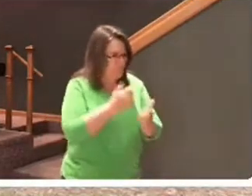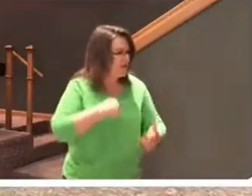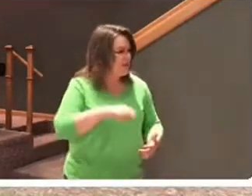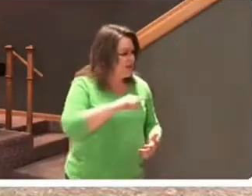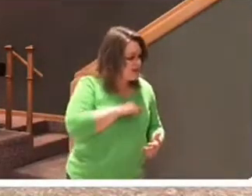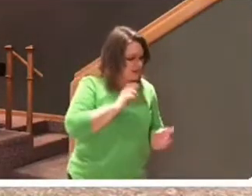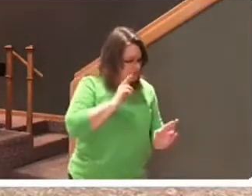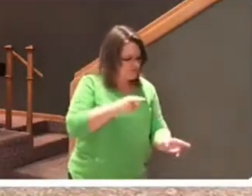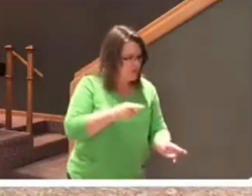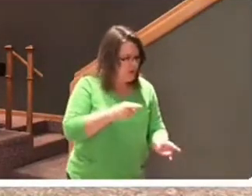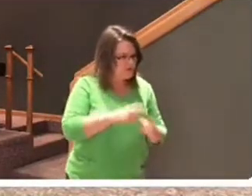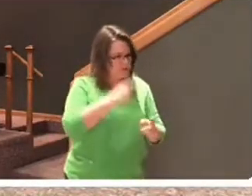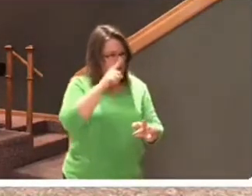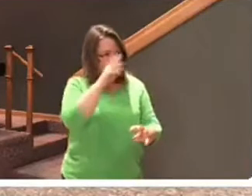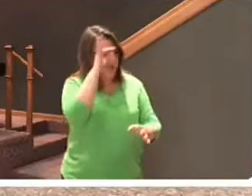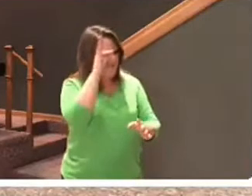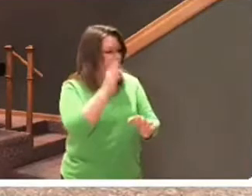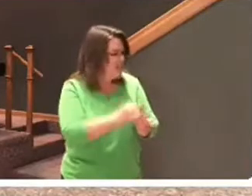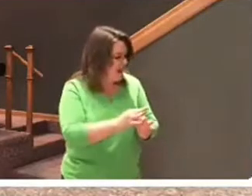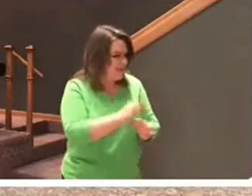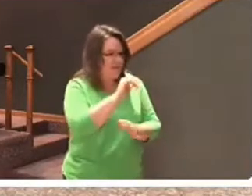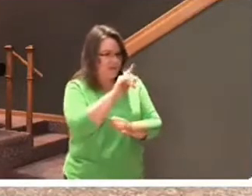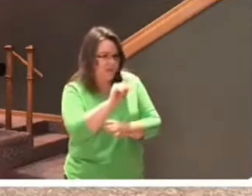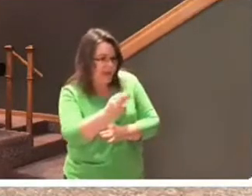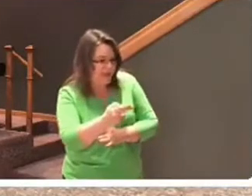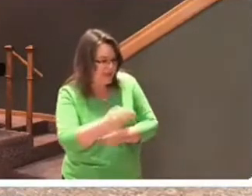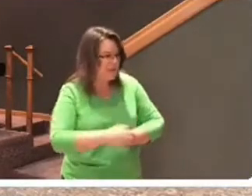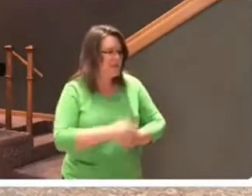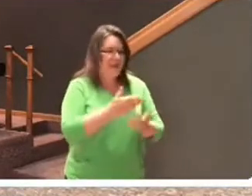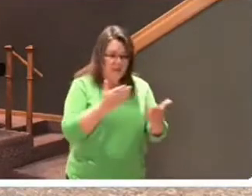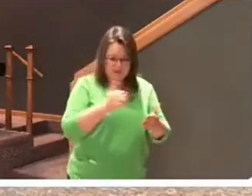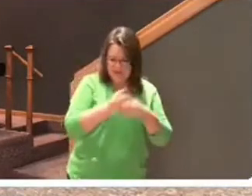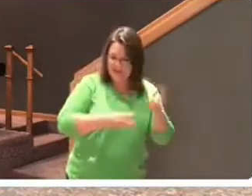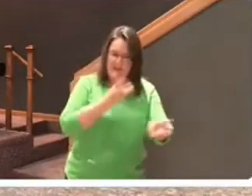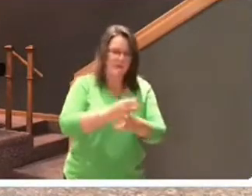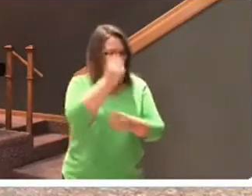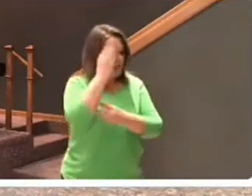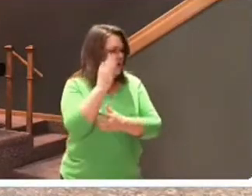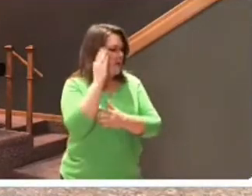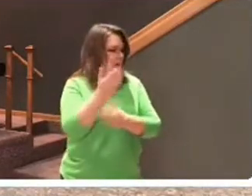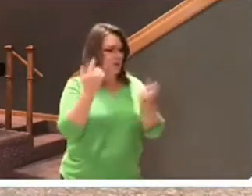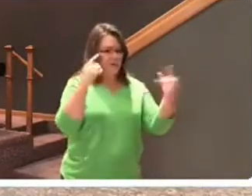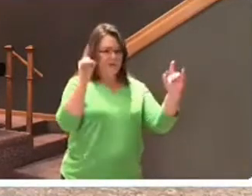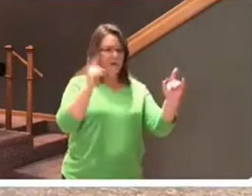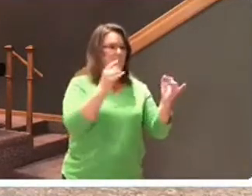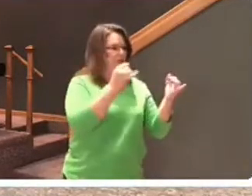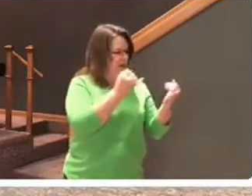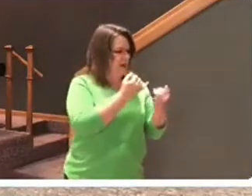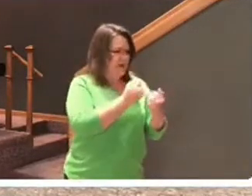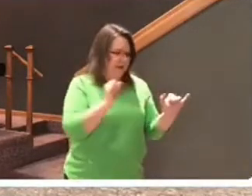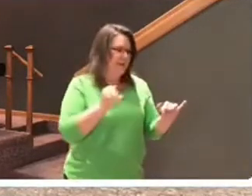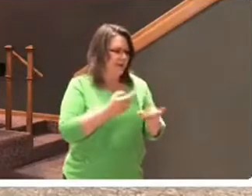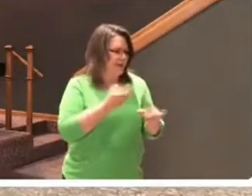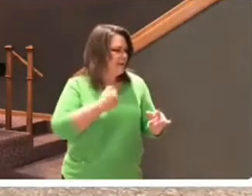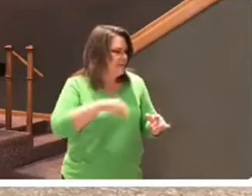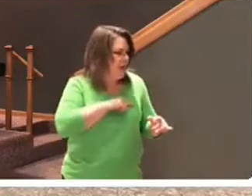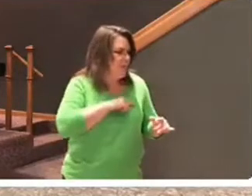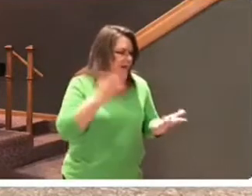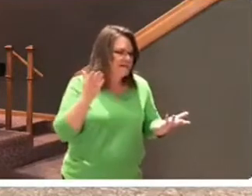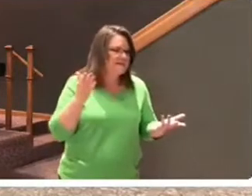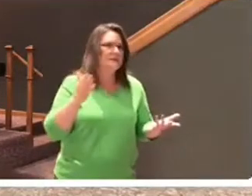and responds to faith. Listen, there's things in this world that God's going to accomplish independently of us because it's